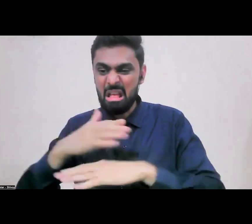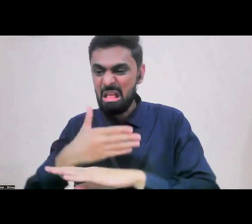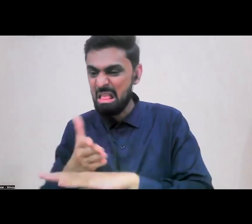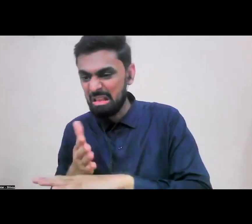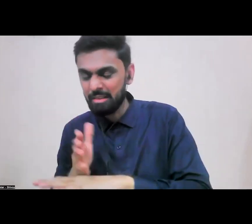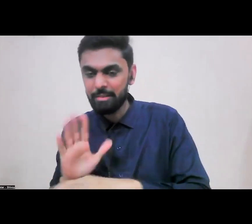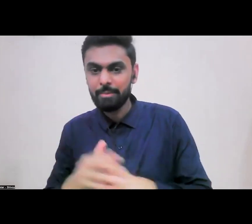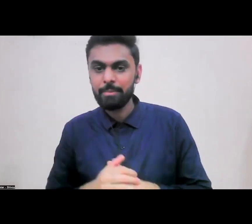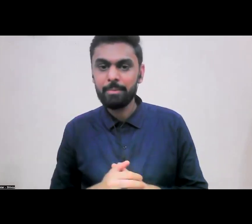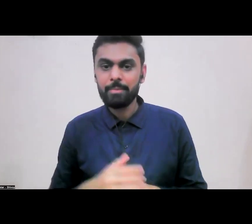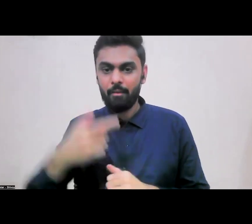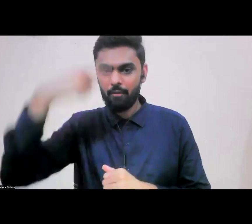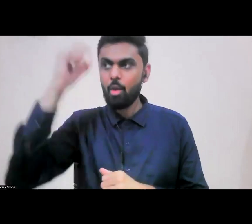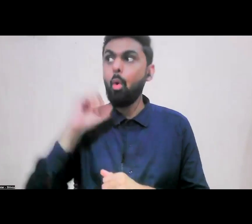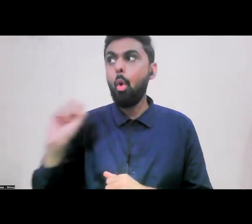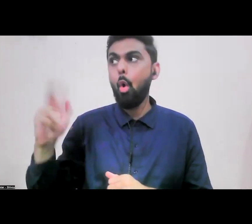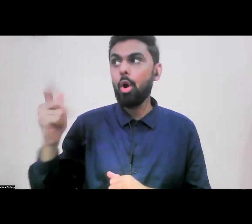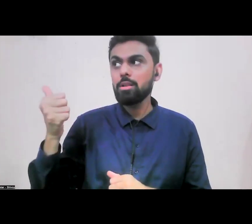right.